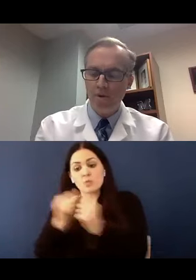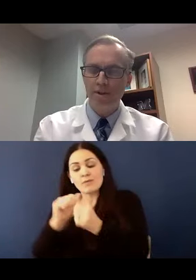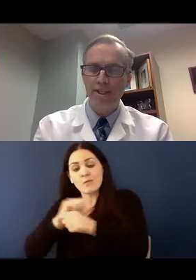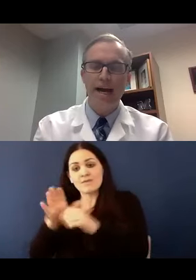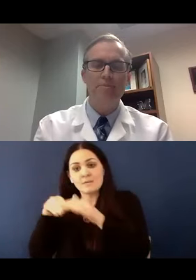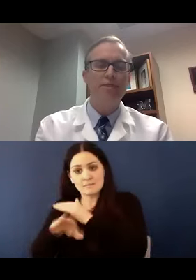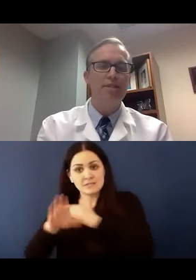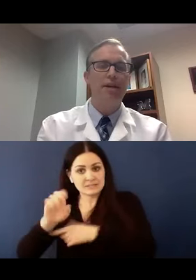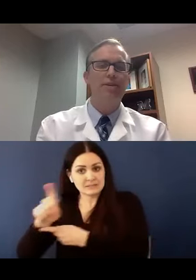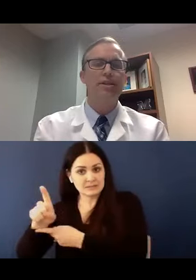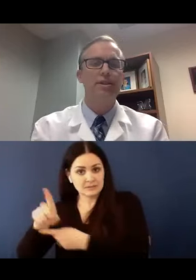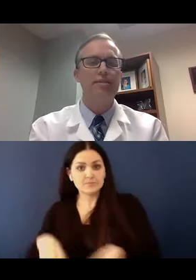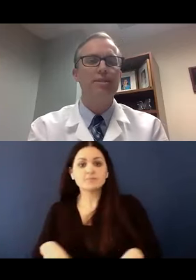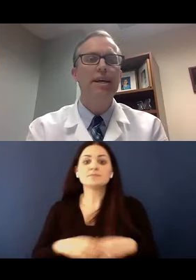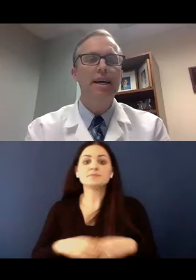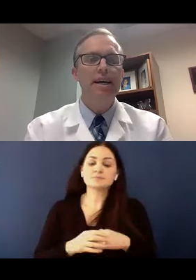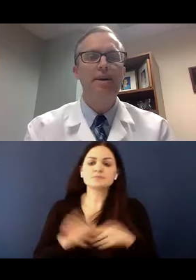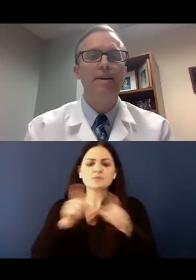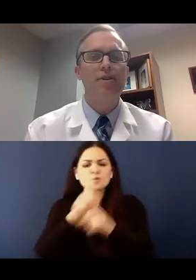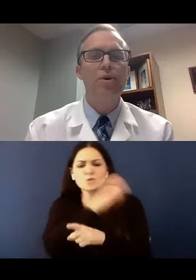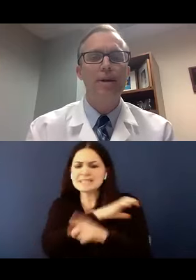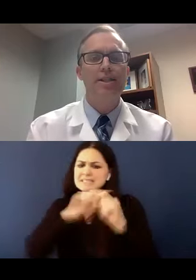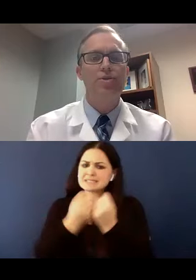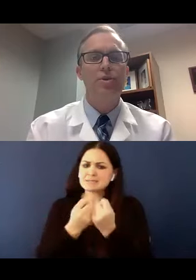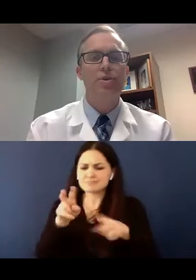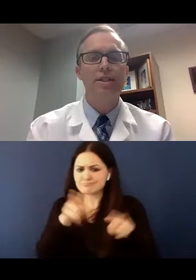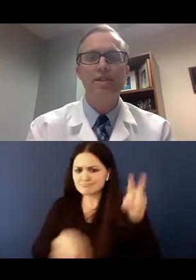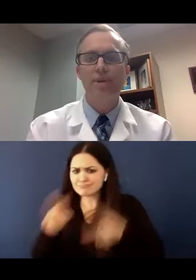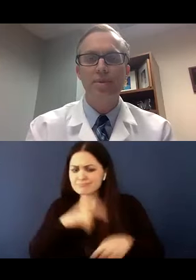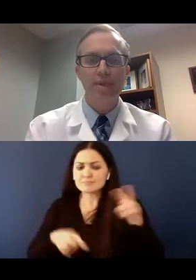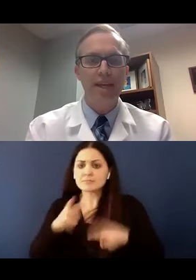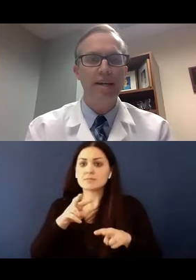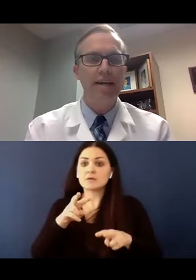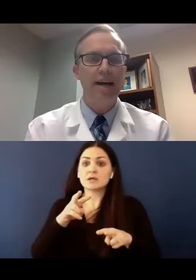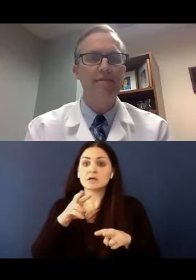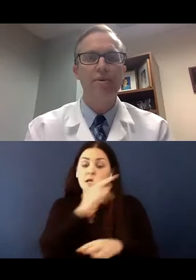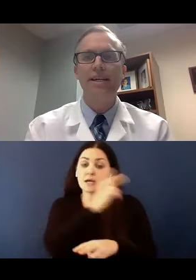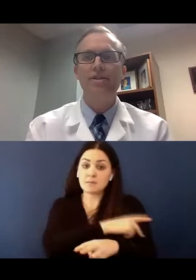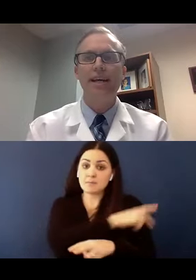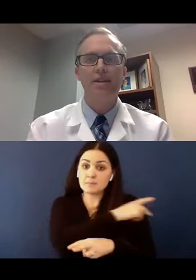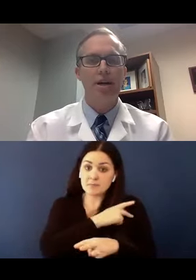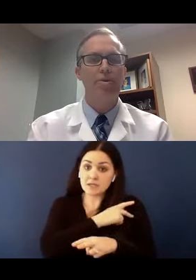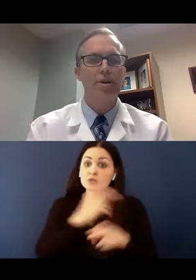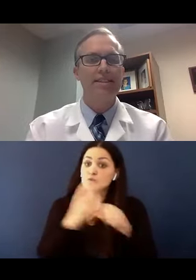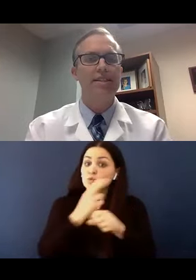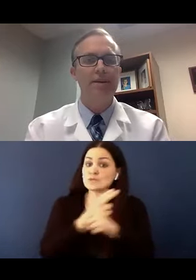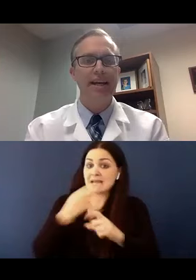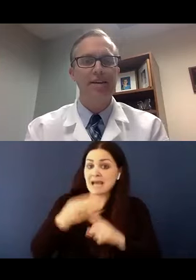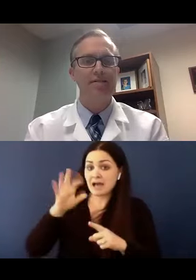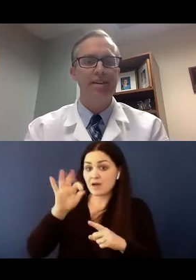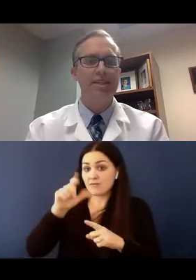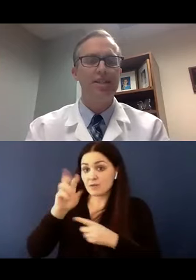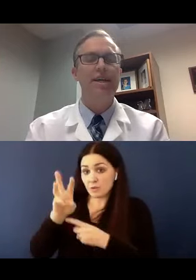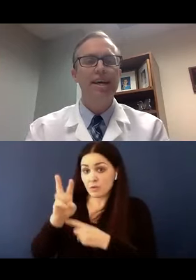very importantly, an observation by our clinical teams has been that fewer patients who are receiving treatment with heated high flow nasal cannula are progressing to